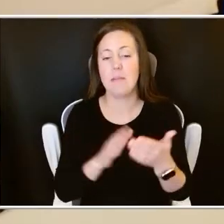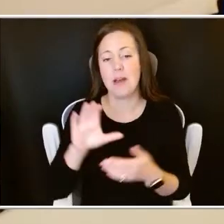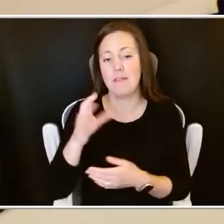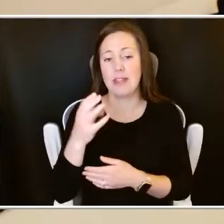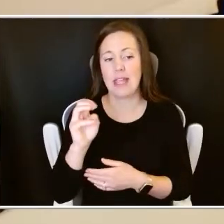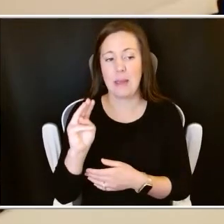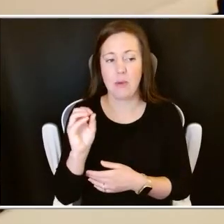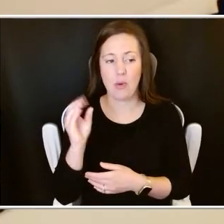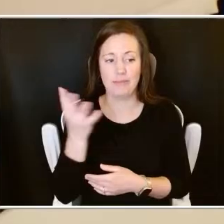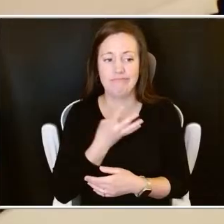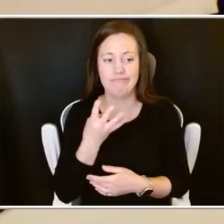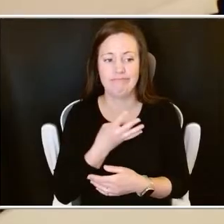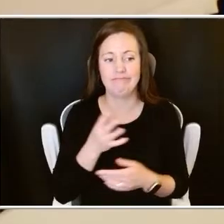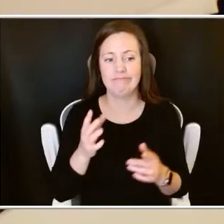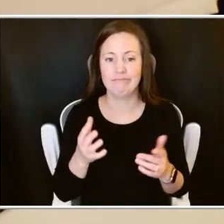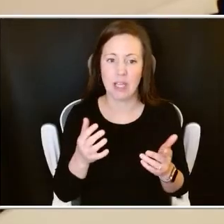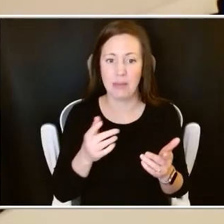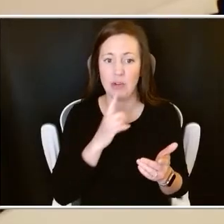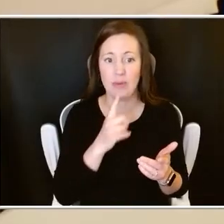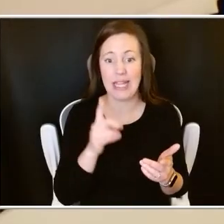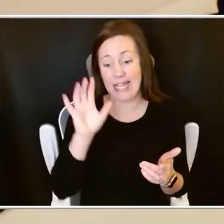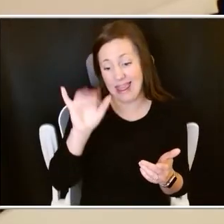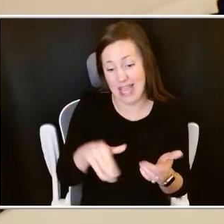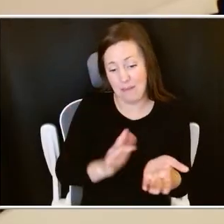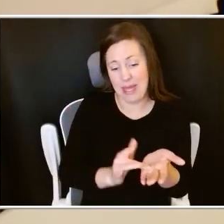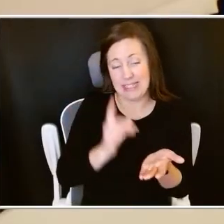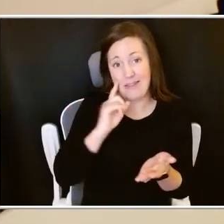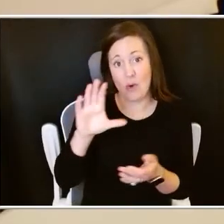the chemotherapy for colon cancer is not that hard.